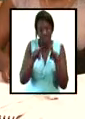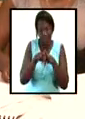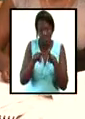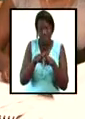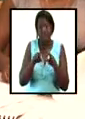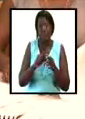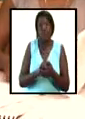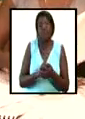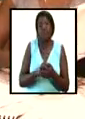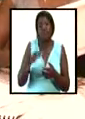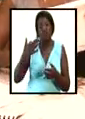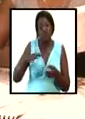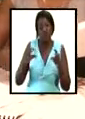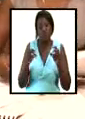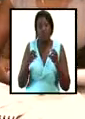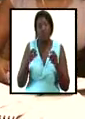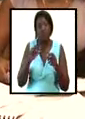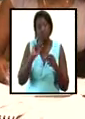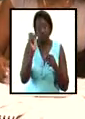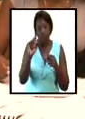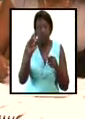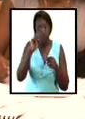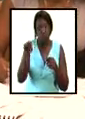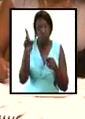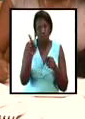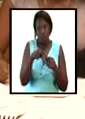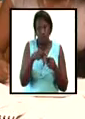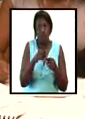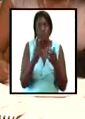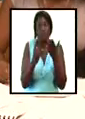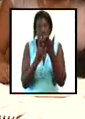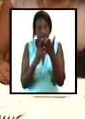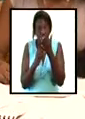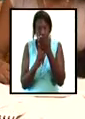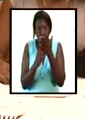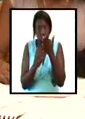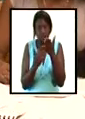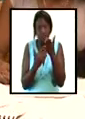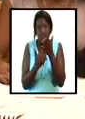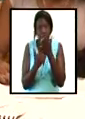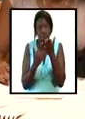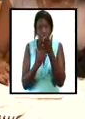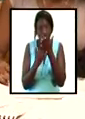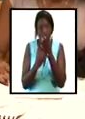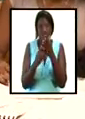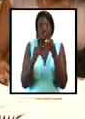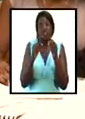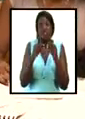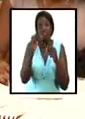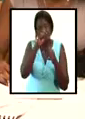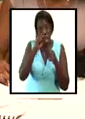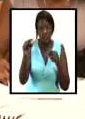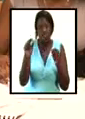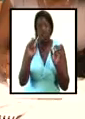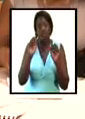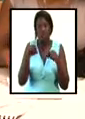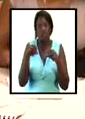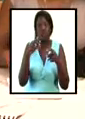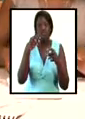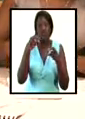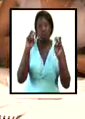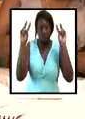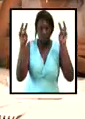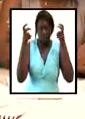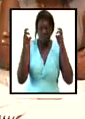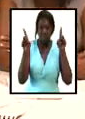that. Whether the quote is from the middle of the sentence or at the beginning, you write it just as it appears in the passage itself.